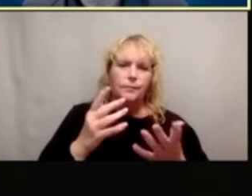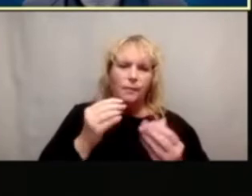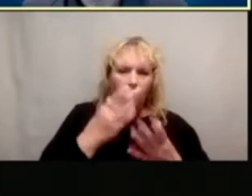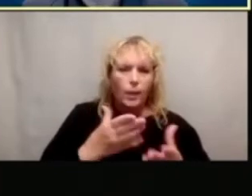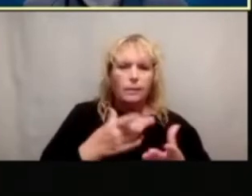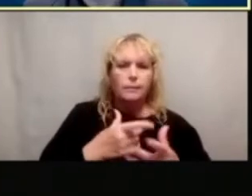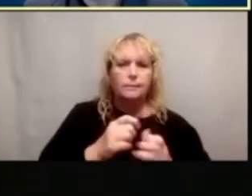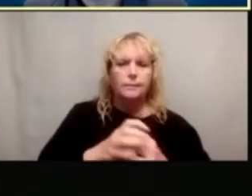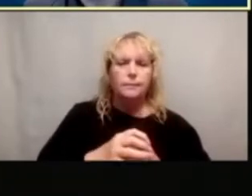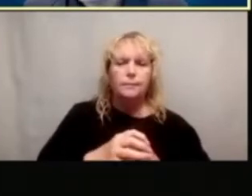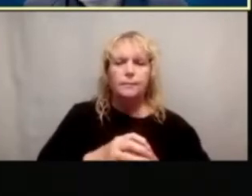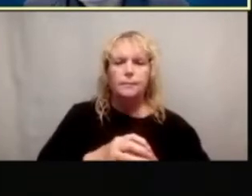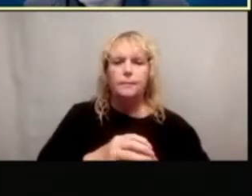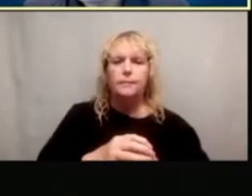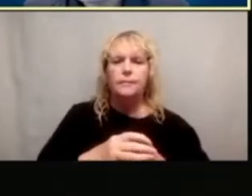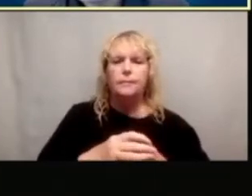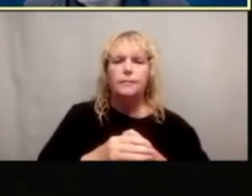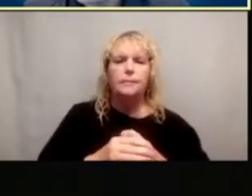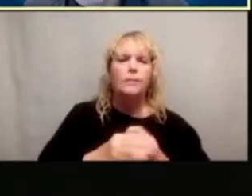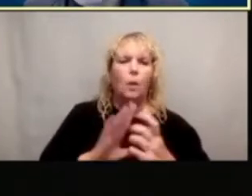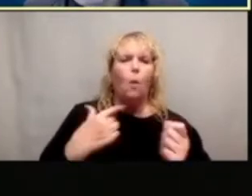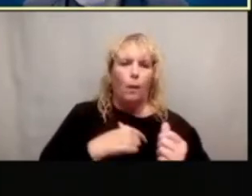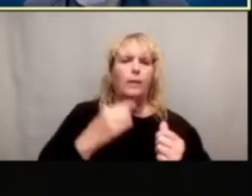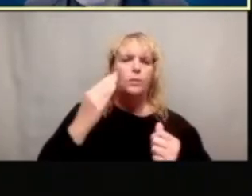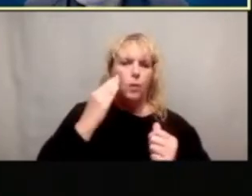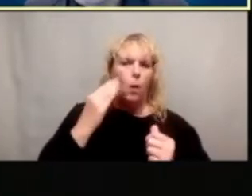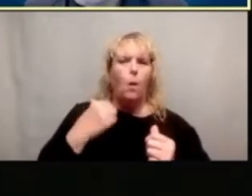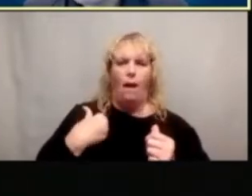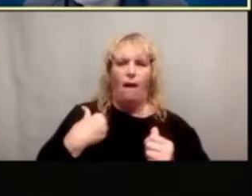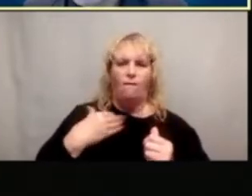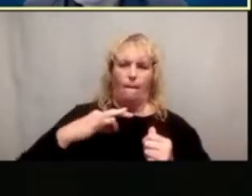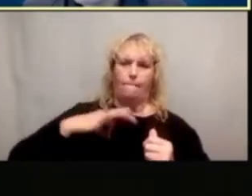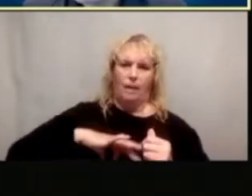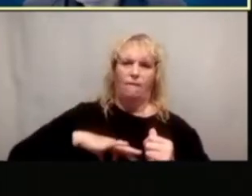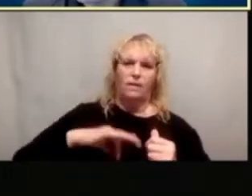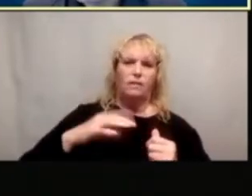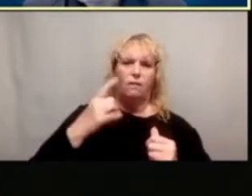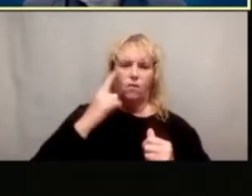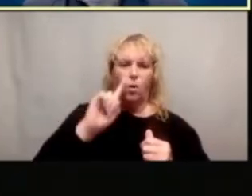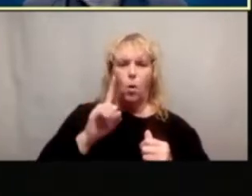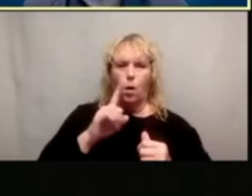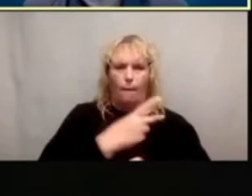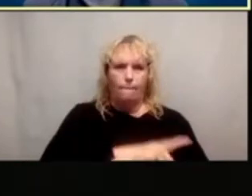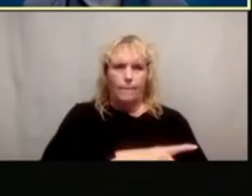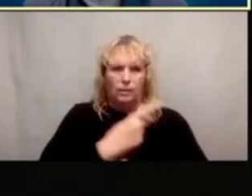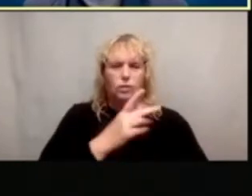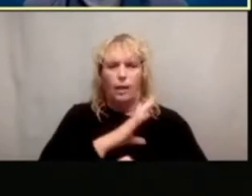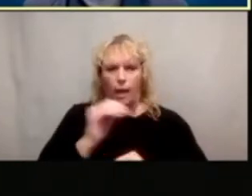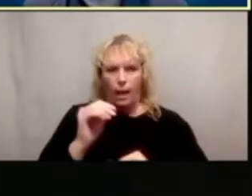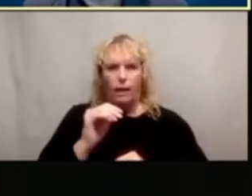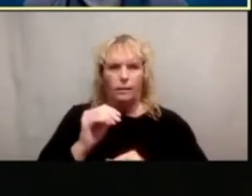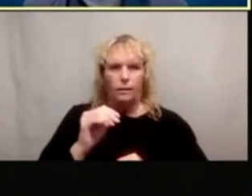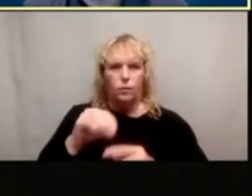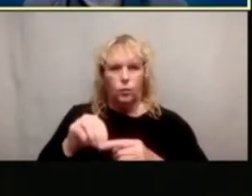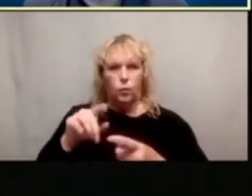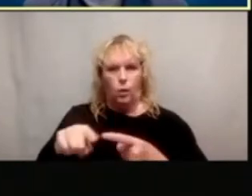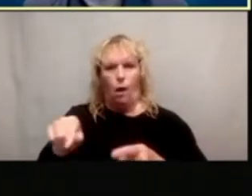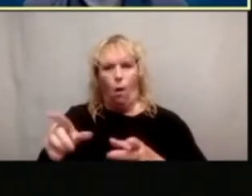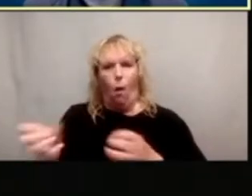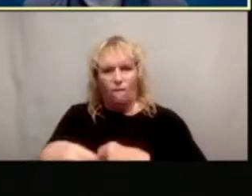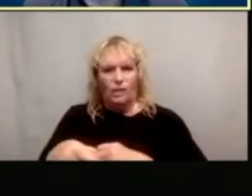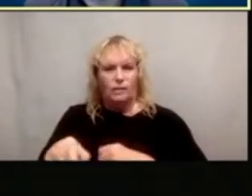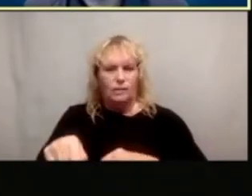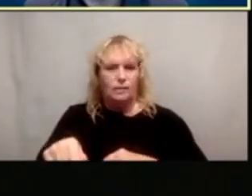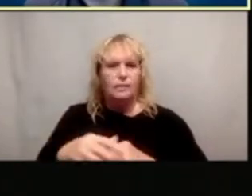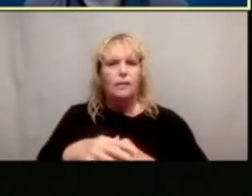literate, because we know there's benefits to the patient and to the practice. And you